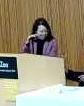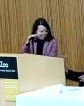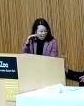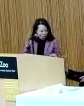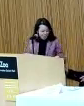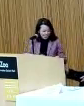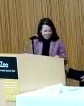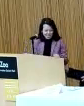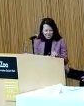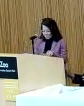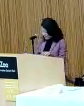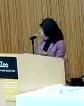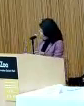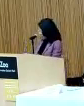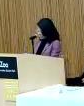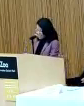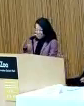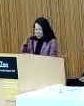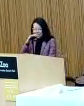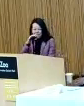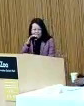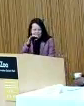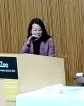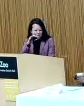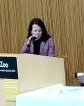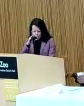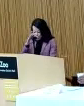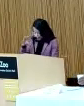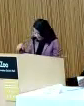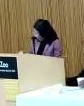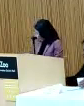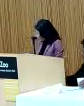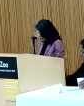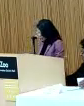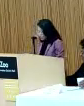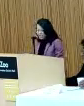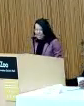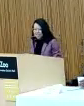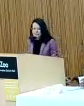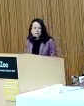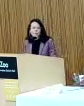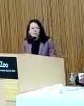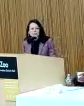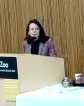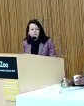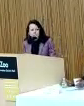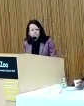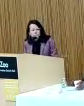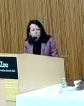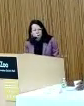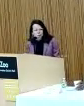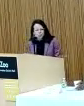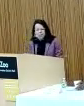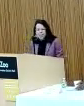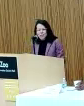you oh yes thank you thank you Robin for that introduction and um it's a pleasure